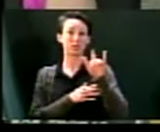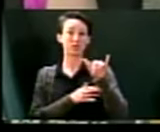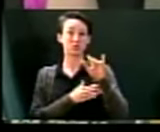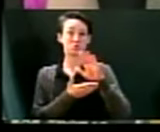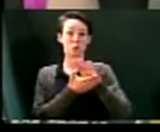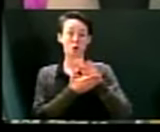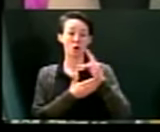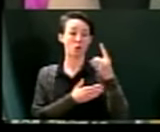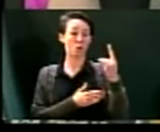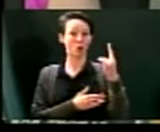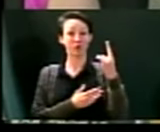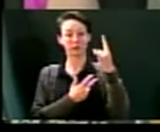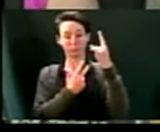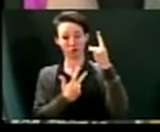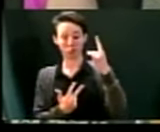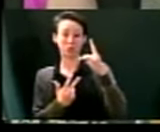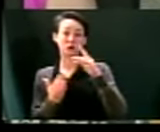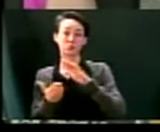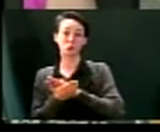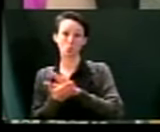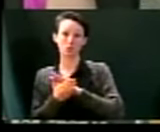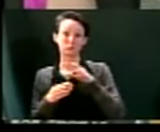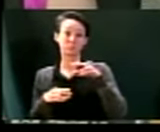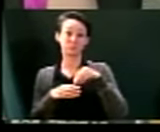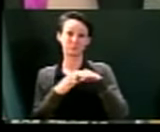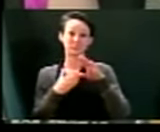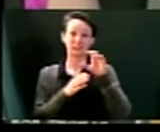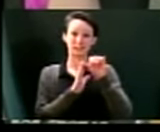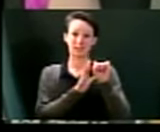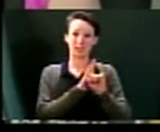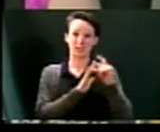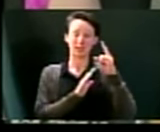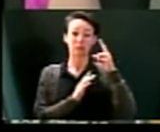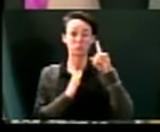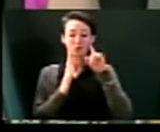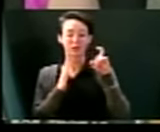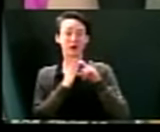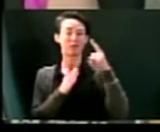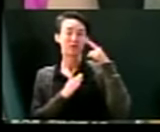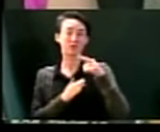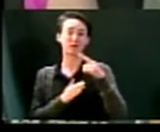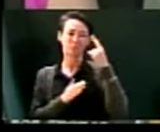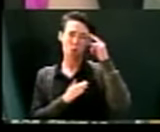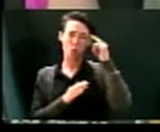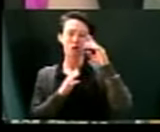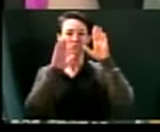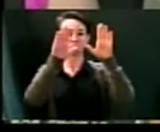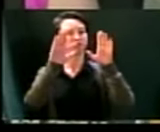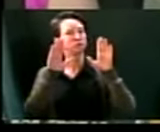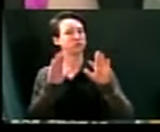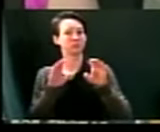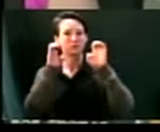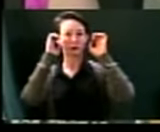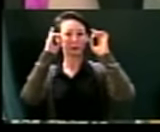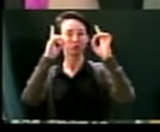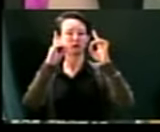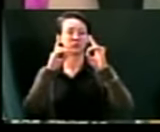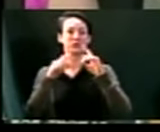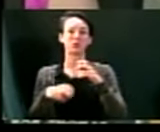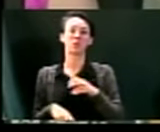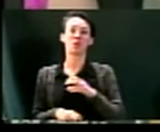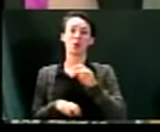in the state recognized as exemplary for alternative education. The school staff works diligently to provide a behavioral